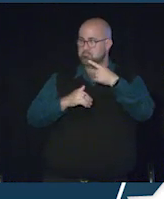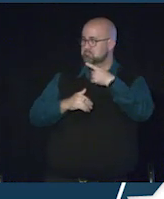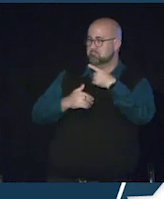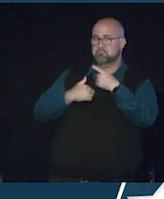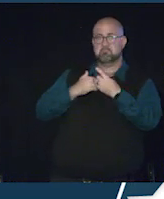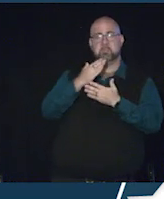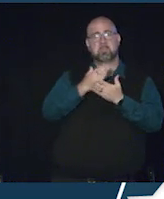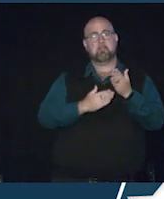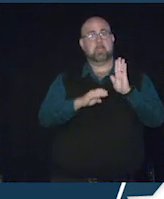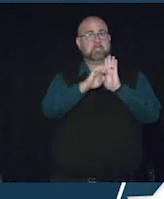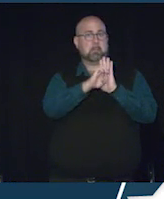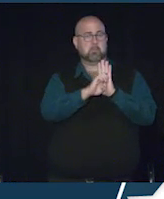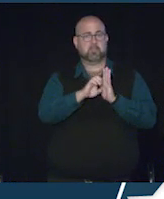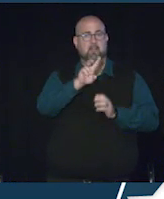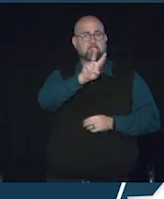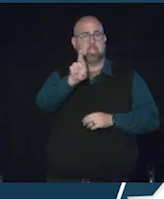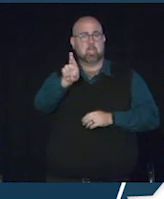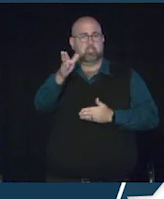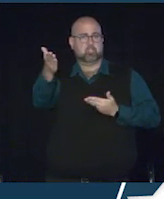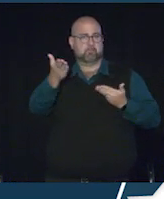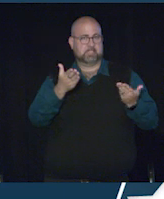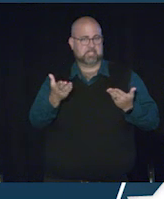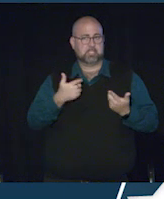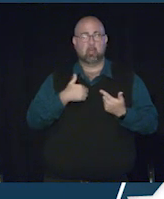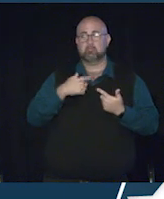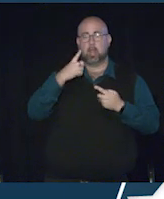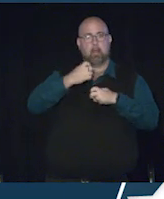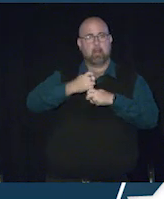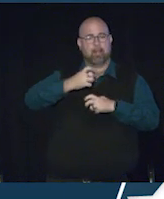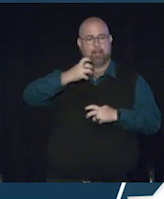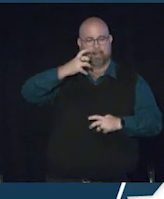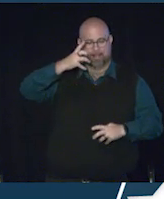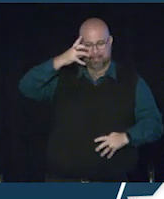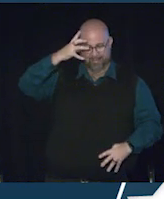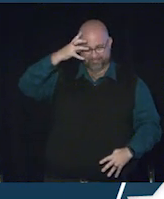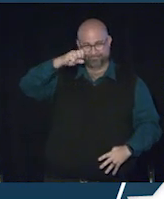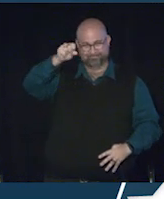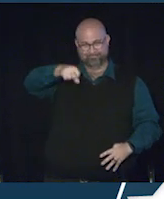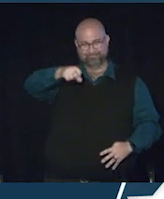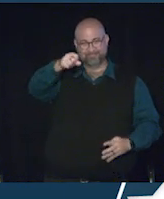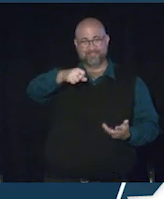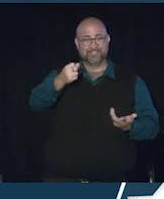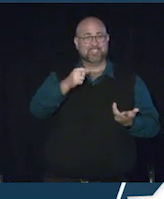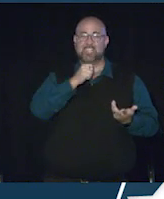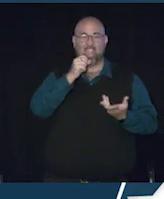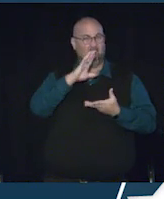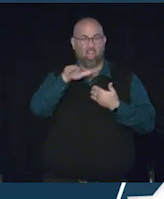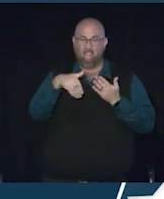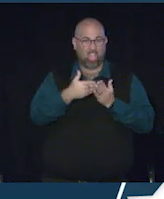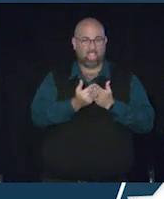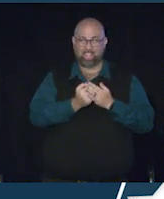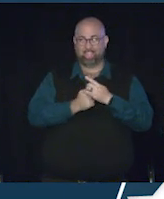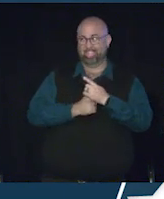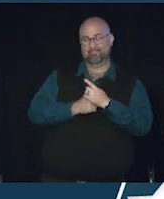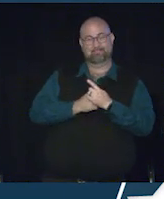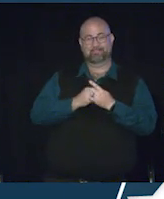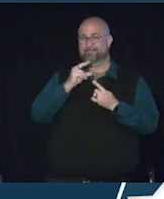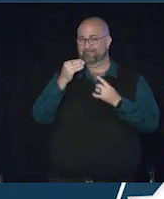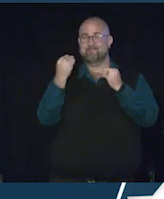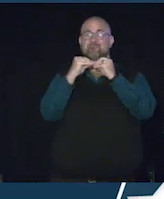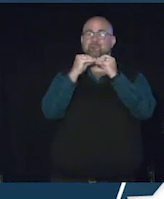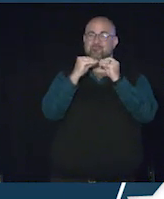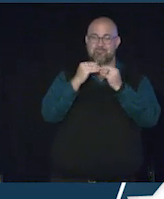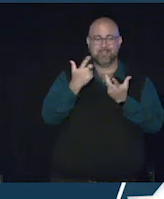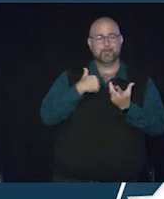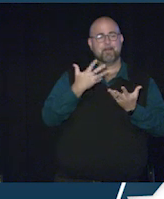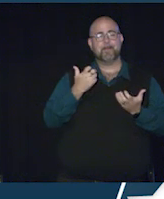examples of VR services. It's a pretty lengthy list, and it doesn't even include all of the services that VR can provide, but we wanted